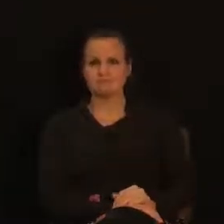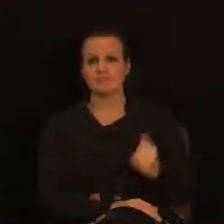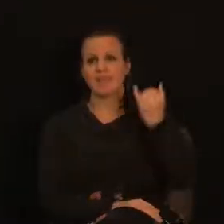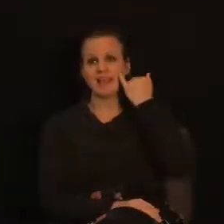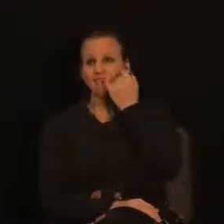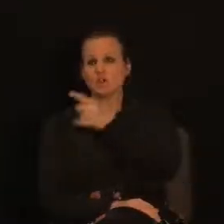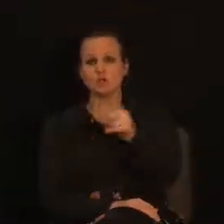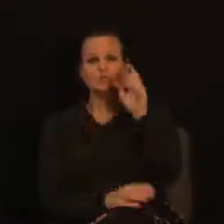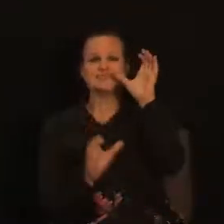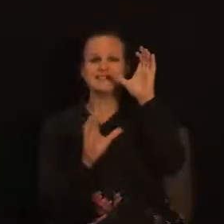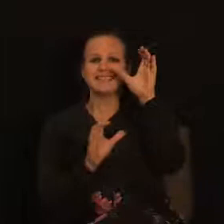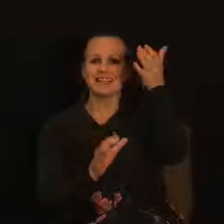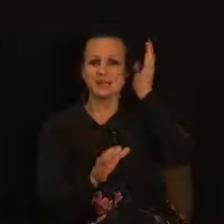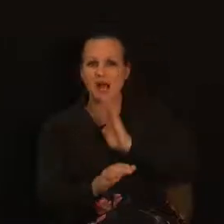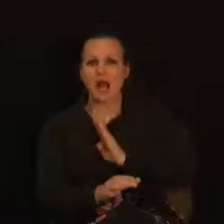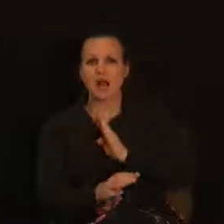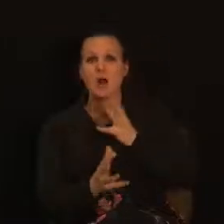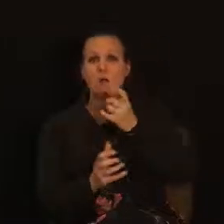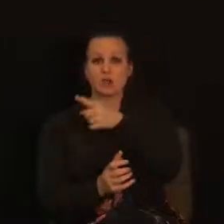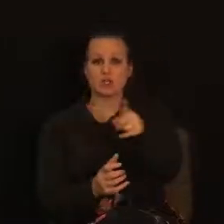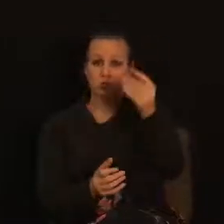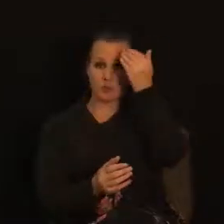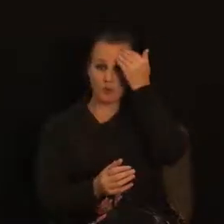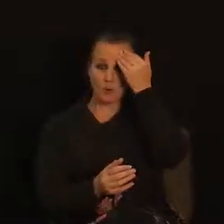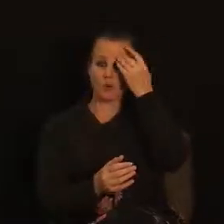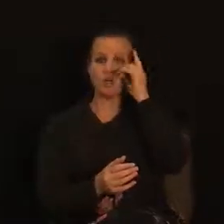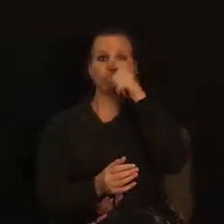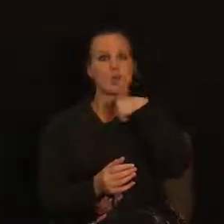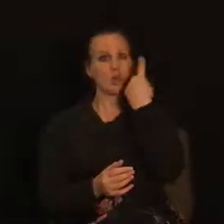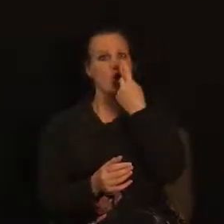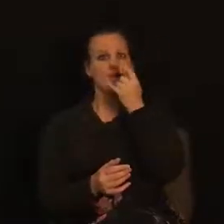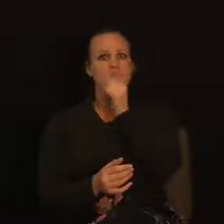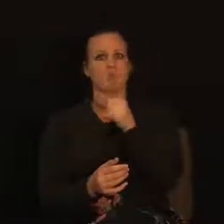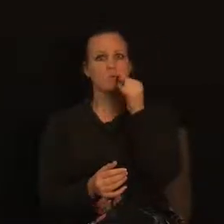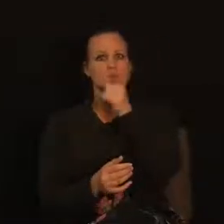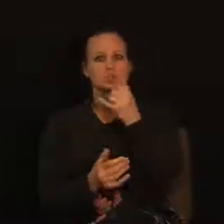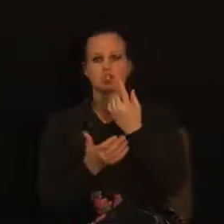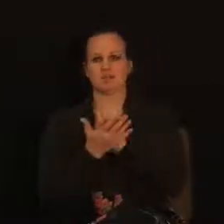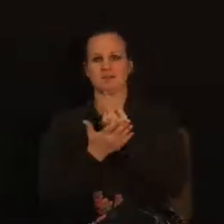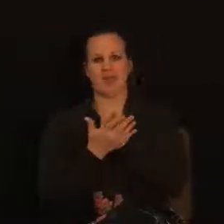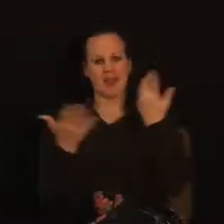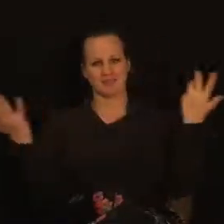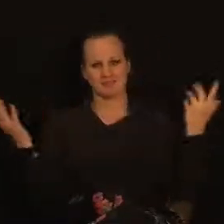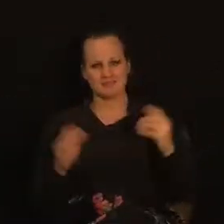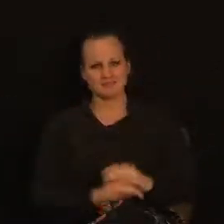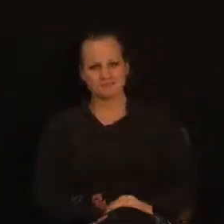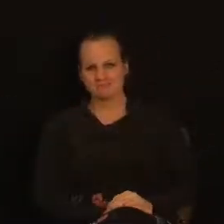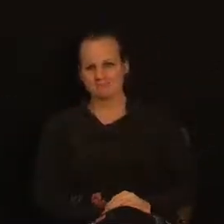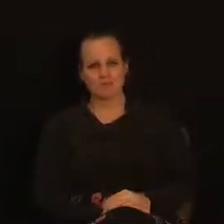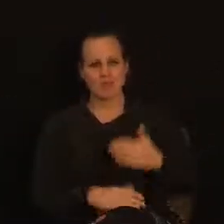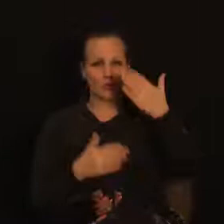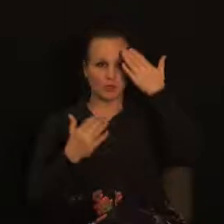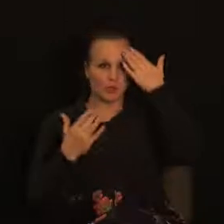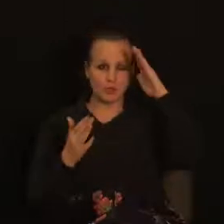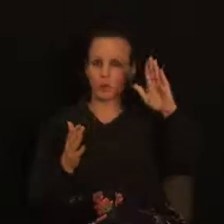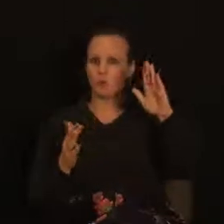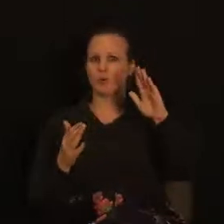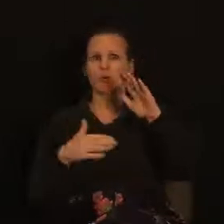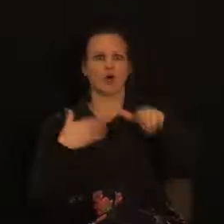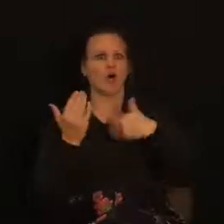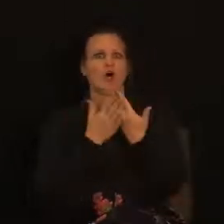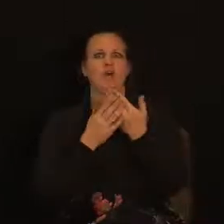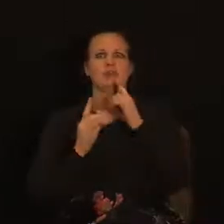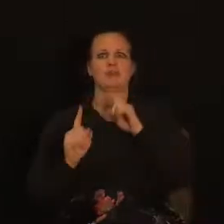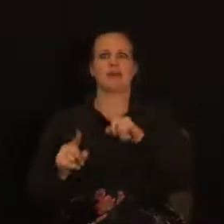God, I want you to know that you're going to look foolish sometimes, that you don't actually know all the answers, that there